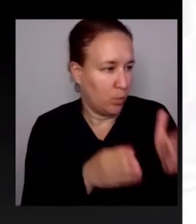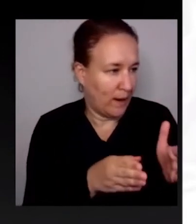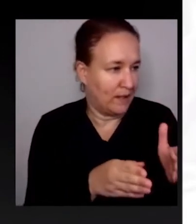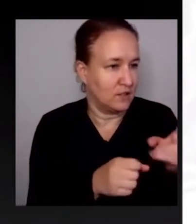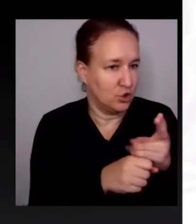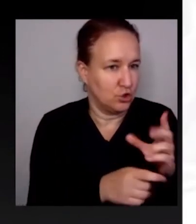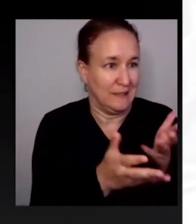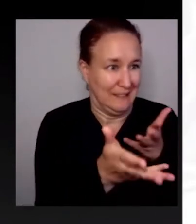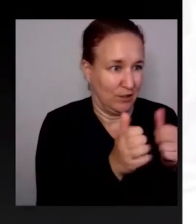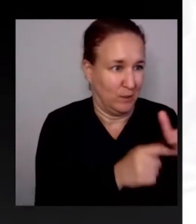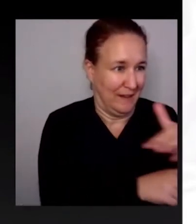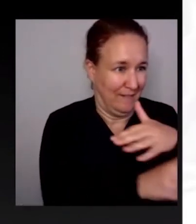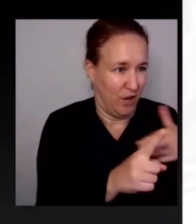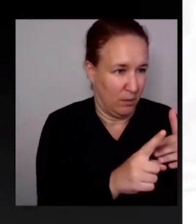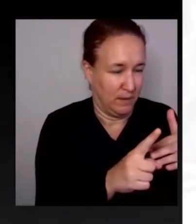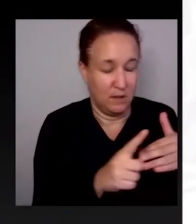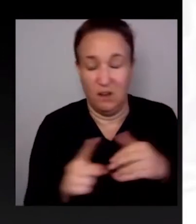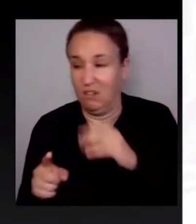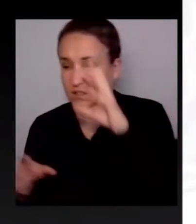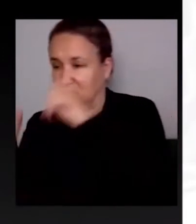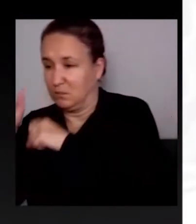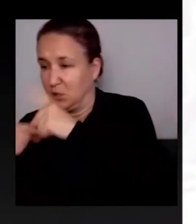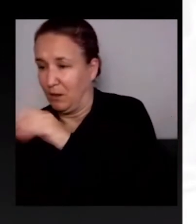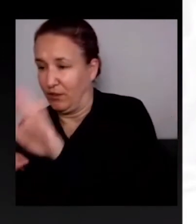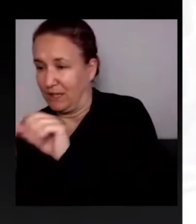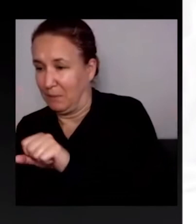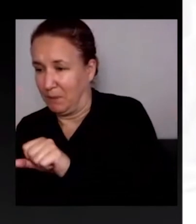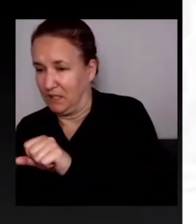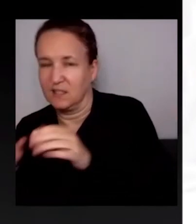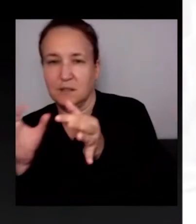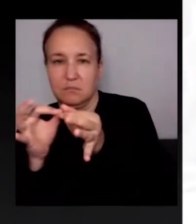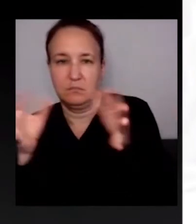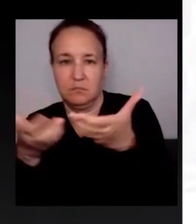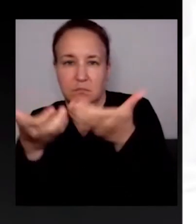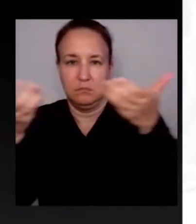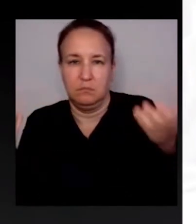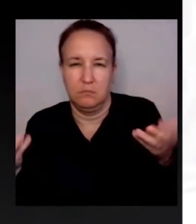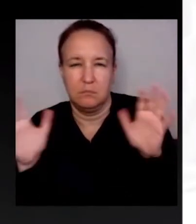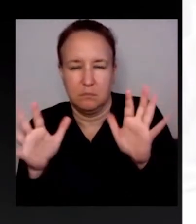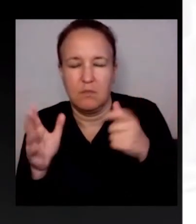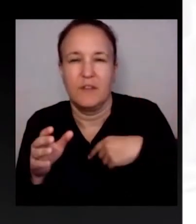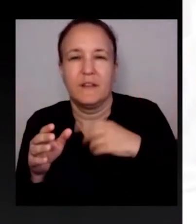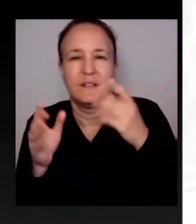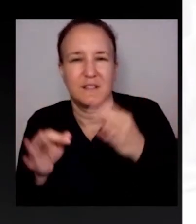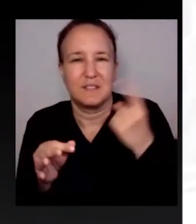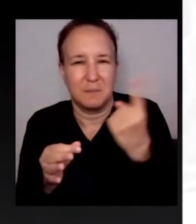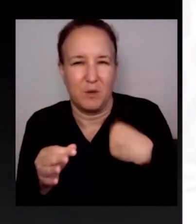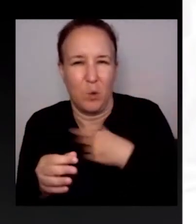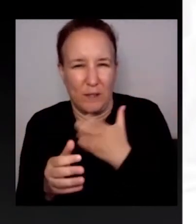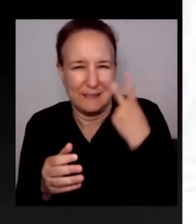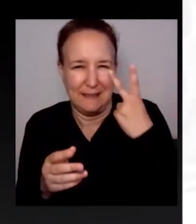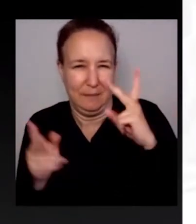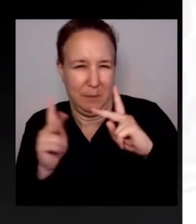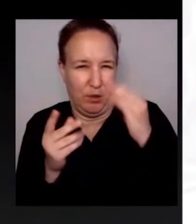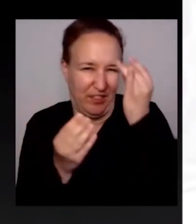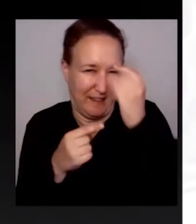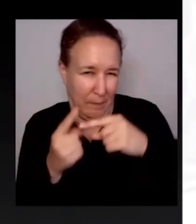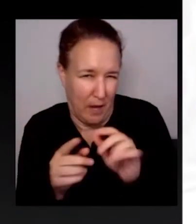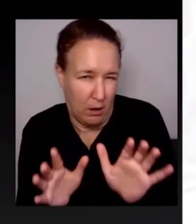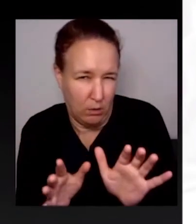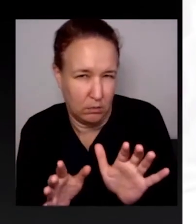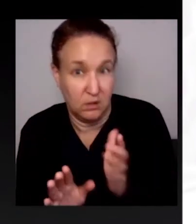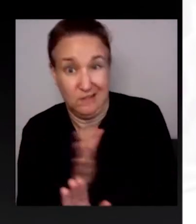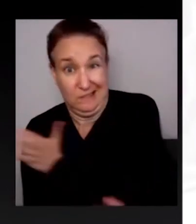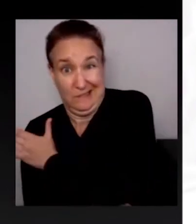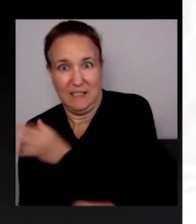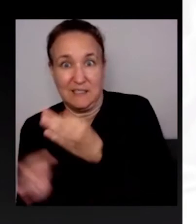with the environment from assumptions about the capabilities of a user. And it's definitely something we want to see people thinking about from the beginning instead